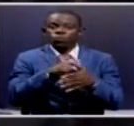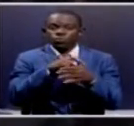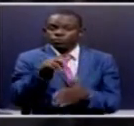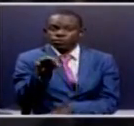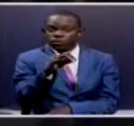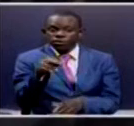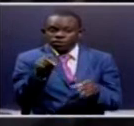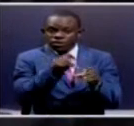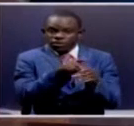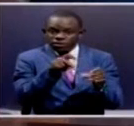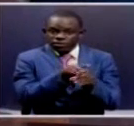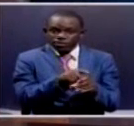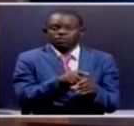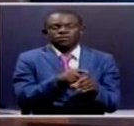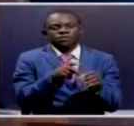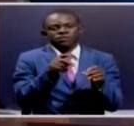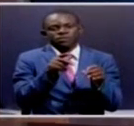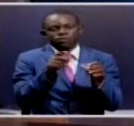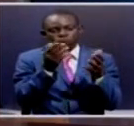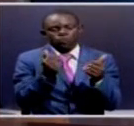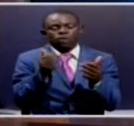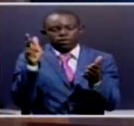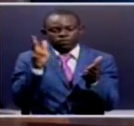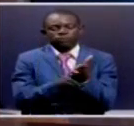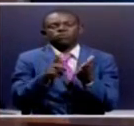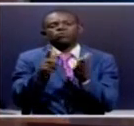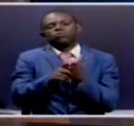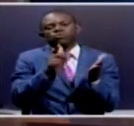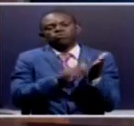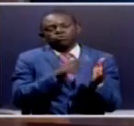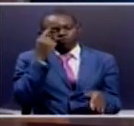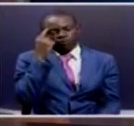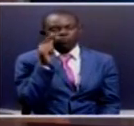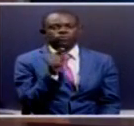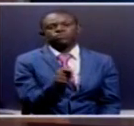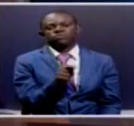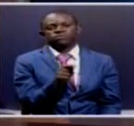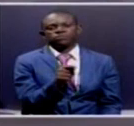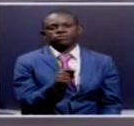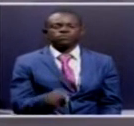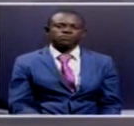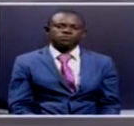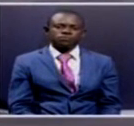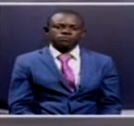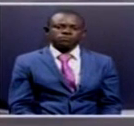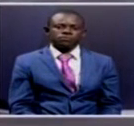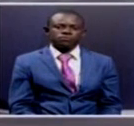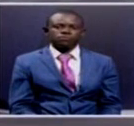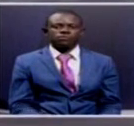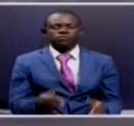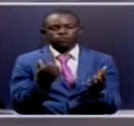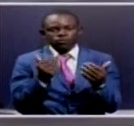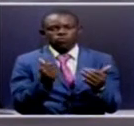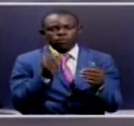operation, can have the law that speaks to that particular process and how it will run